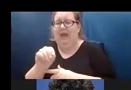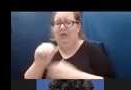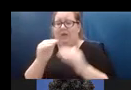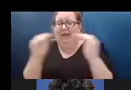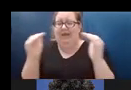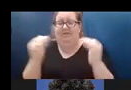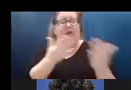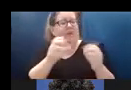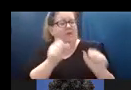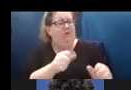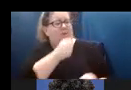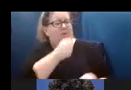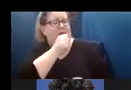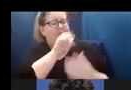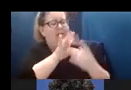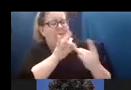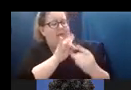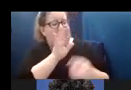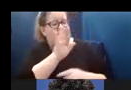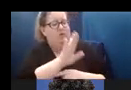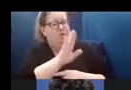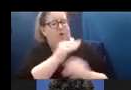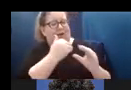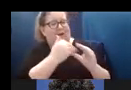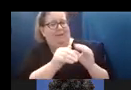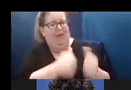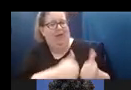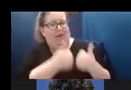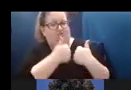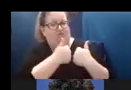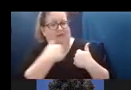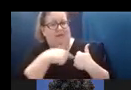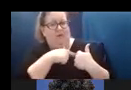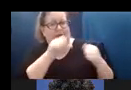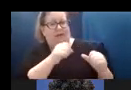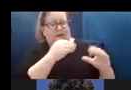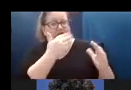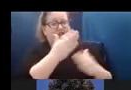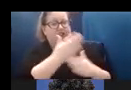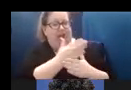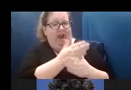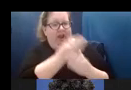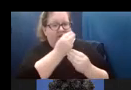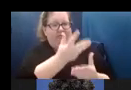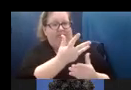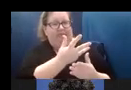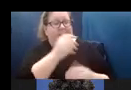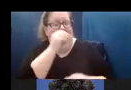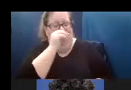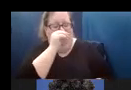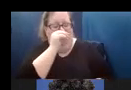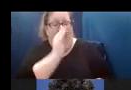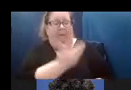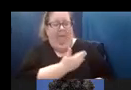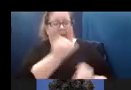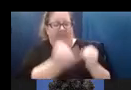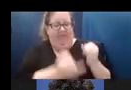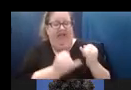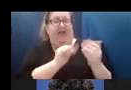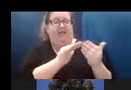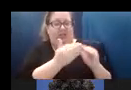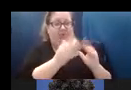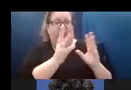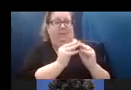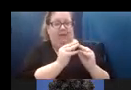can private message your email address and we can share our last community meeting.